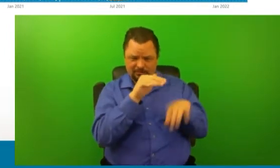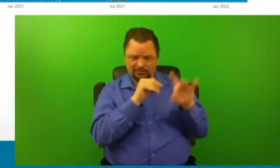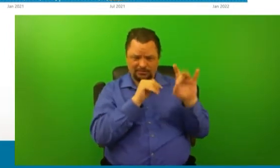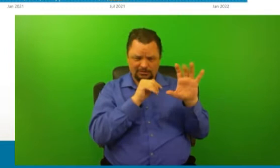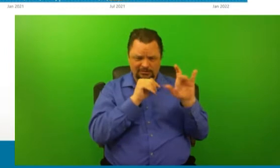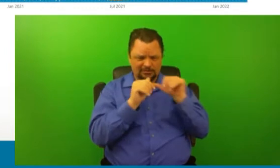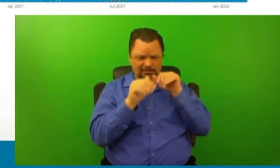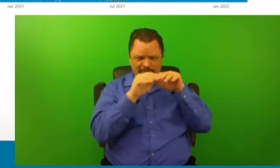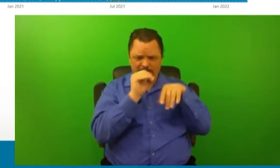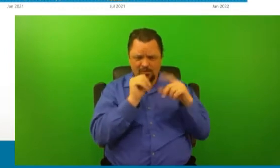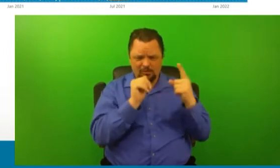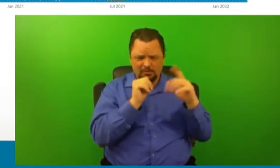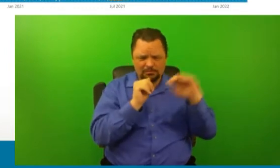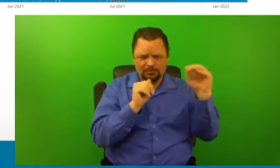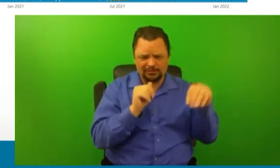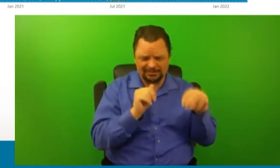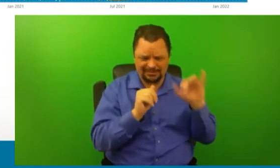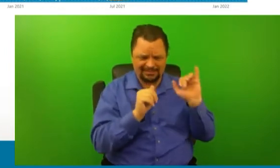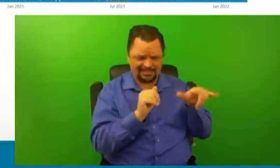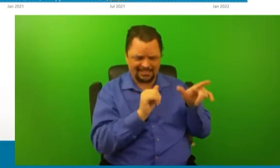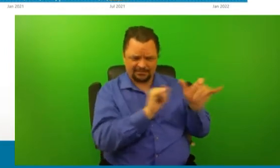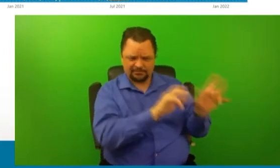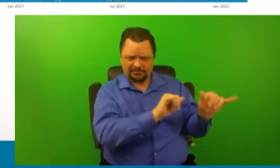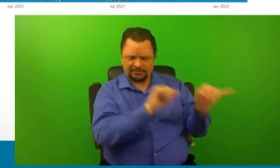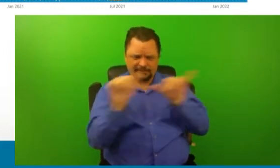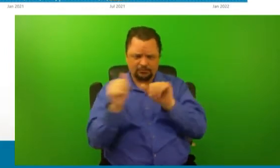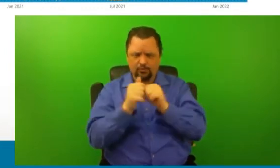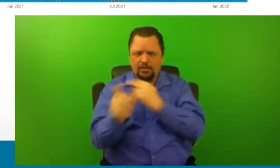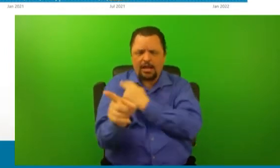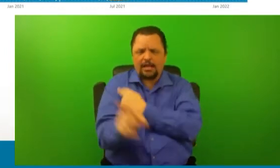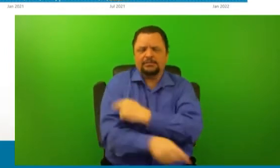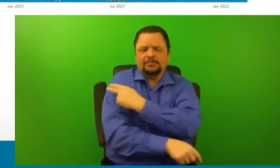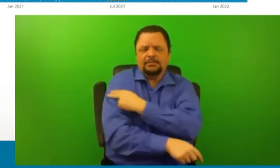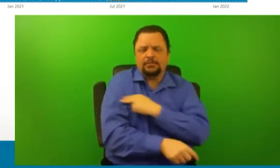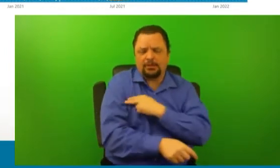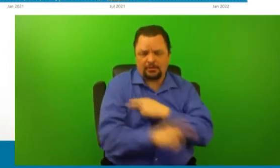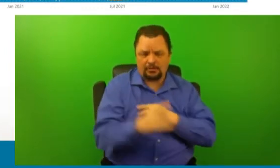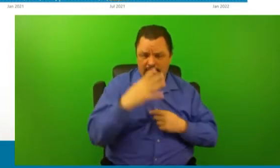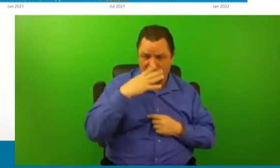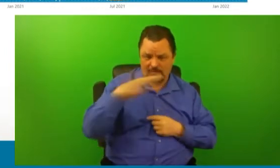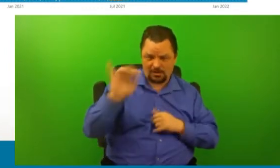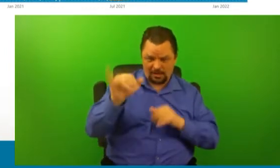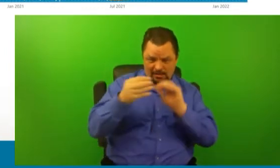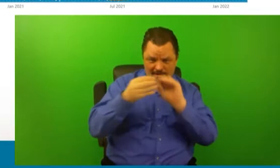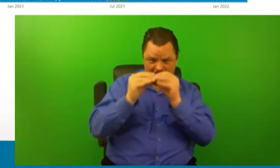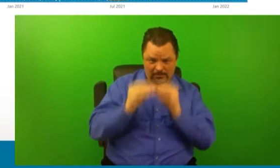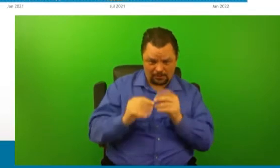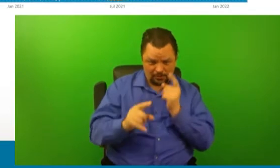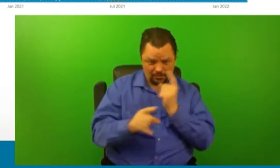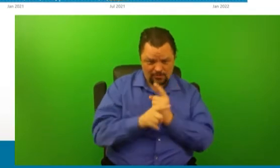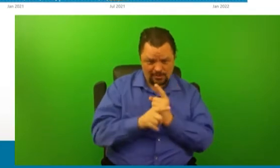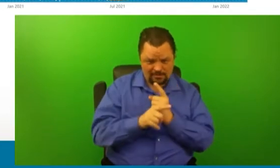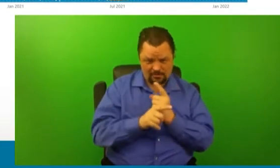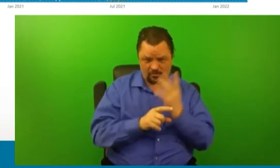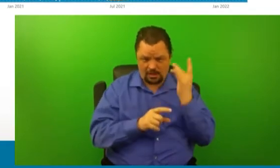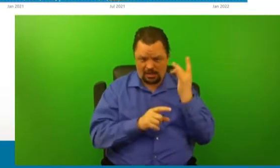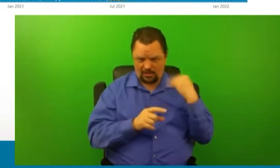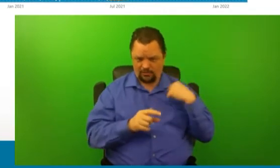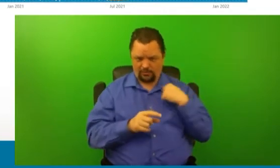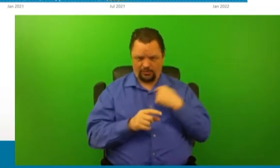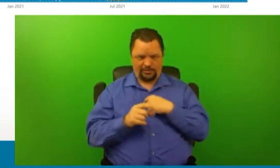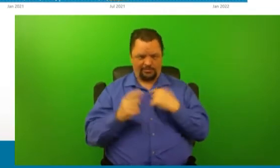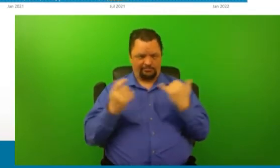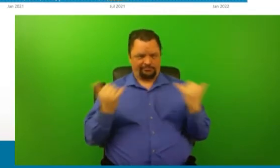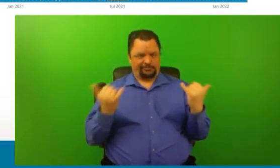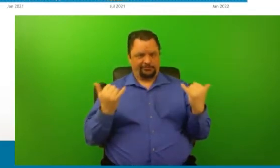And we're doing the same thing at the hospital. I asked about this. I'm like, so we're pretty much just ignoring these numbers, right? Because we're not at